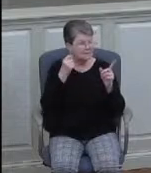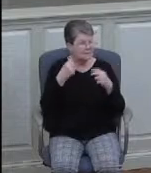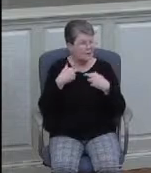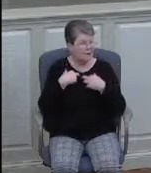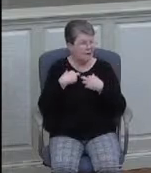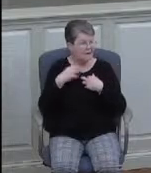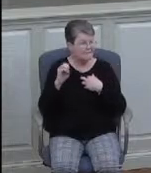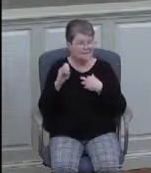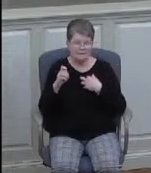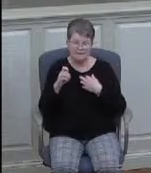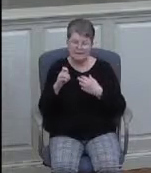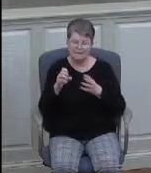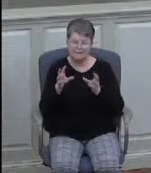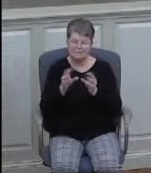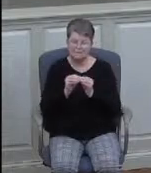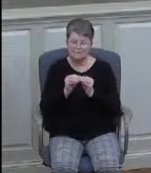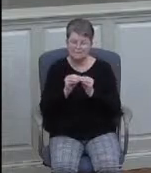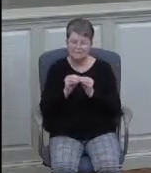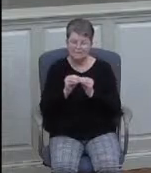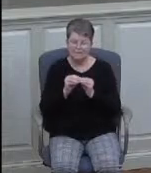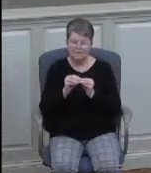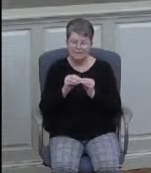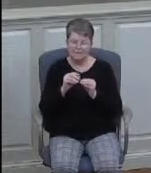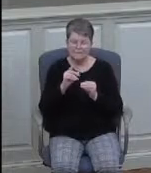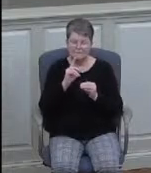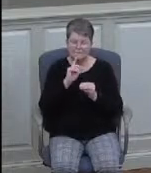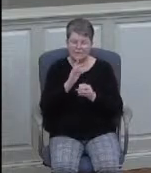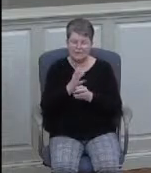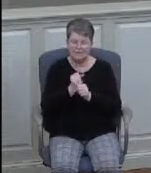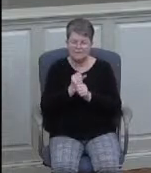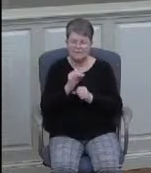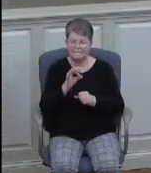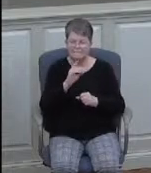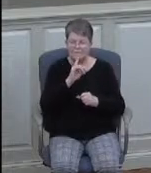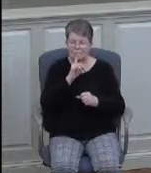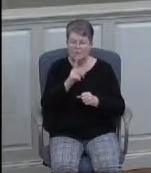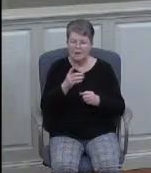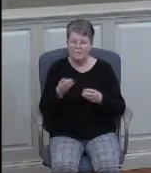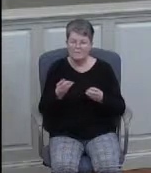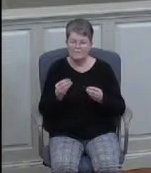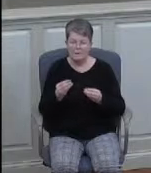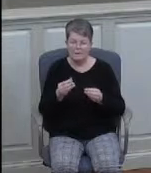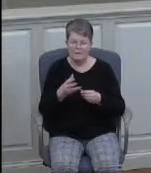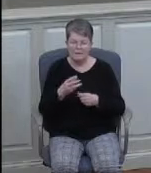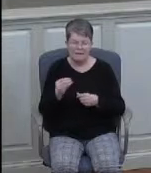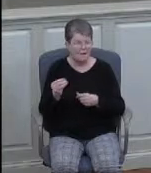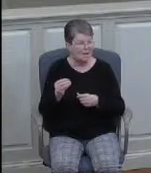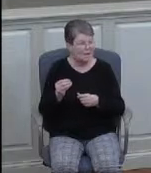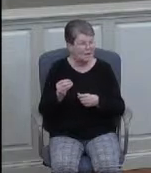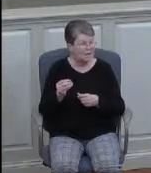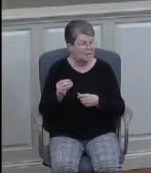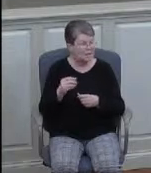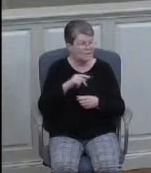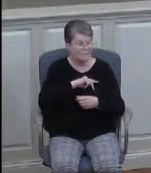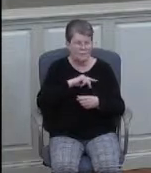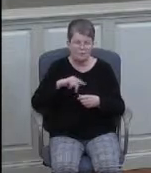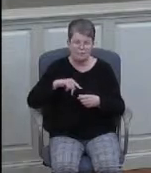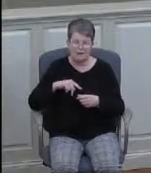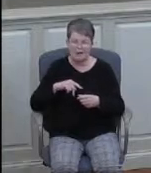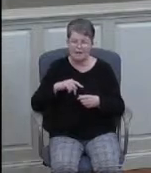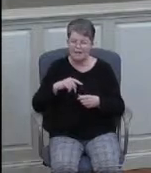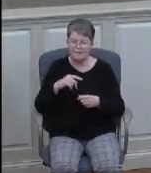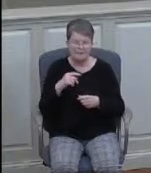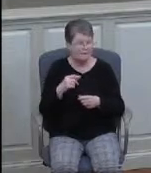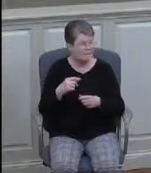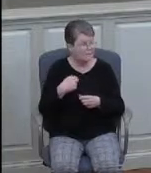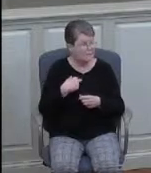have an executive session pursuant to the potential acquisition of real property and personnel. Do we have any